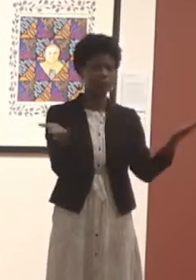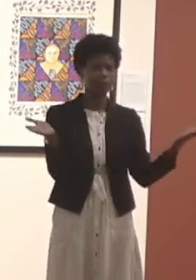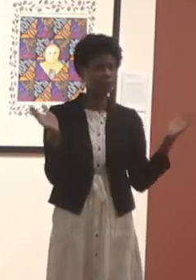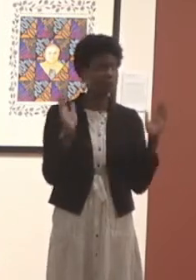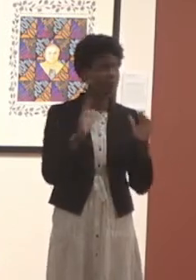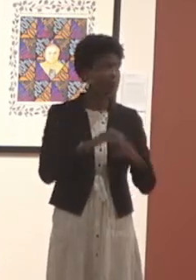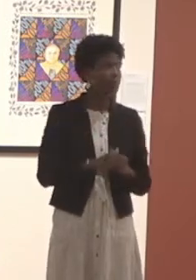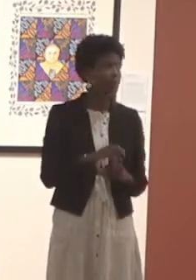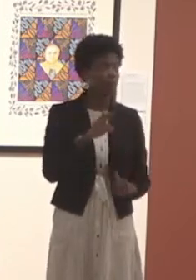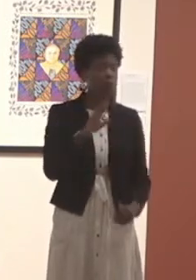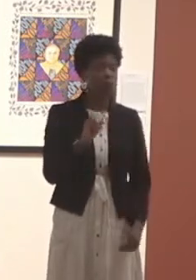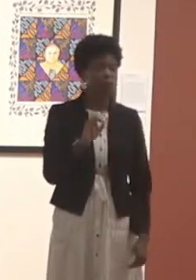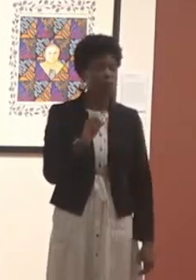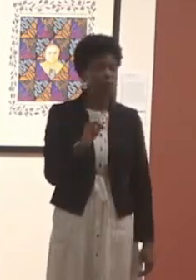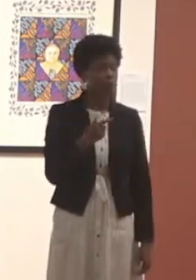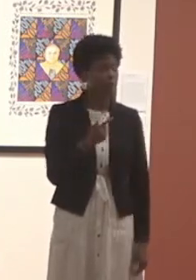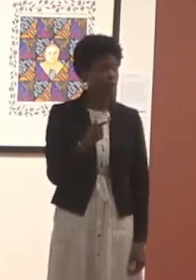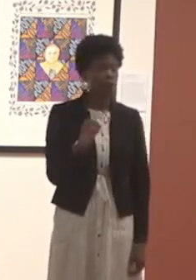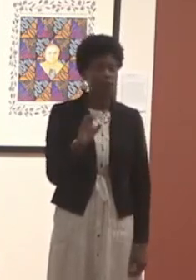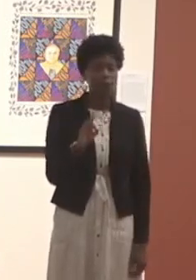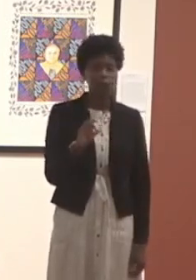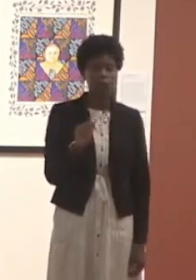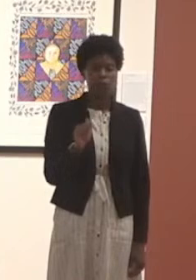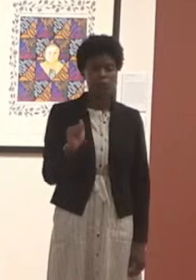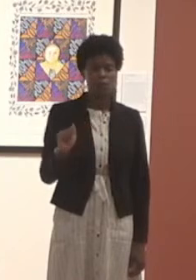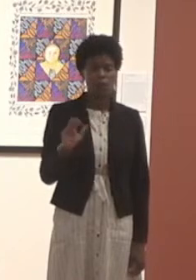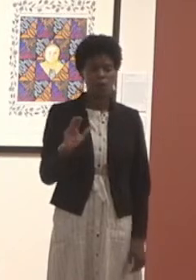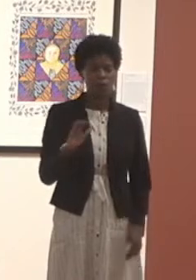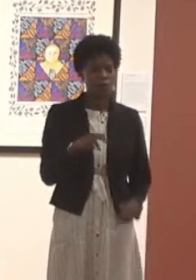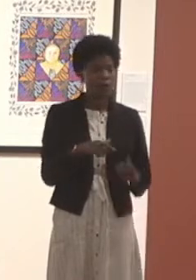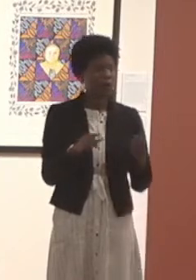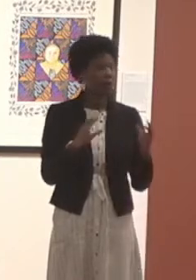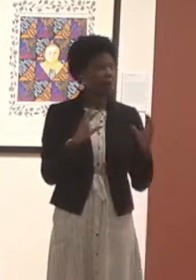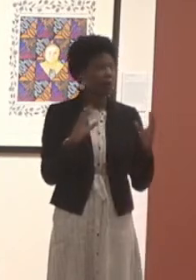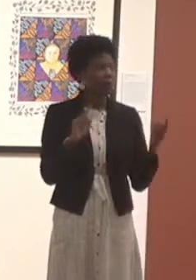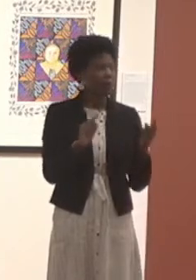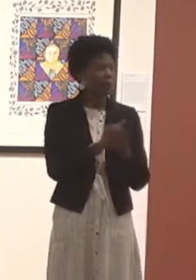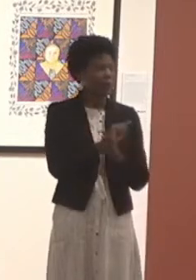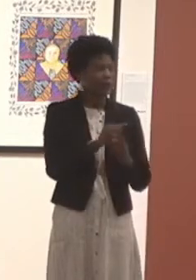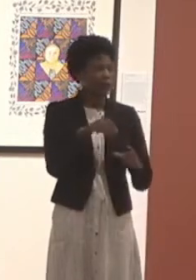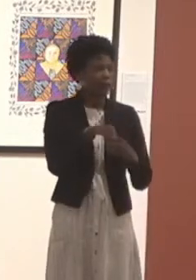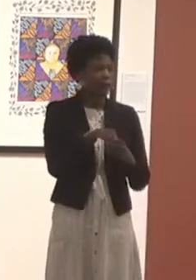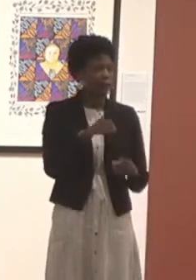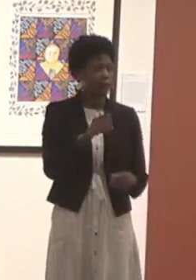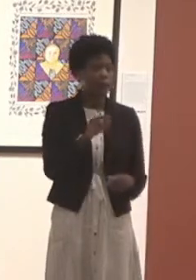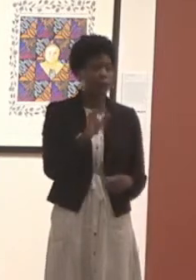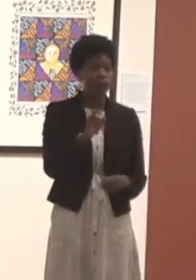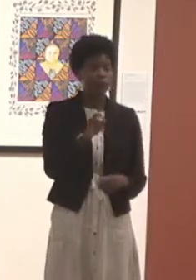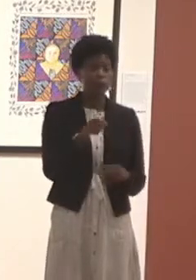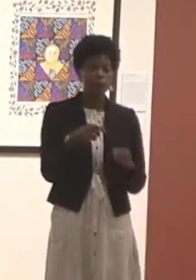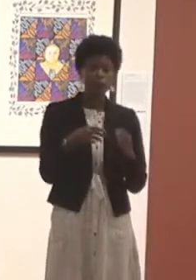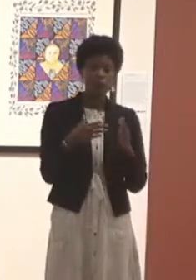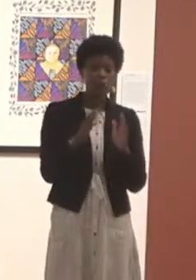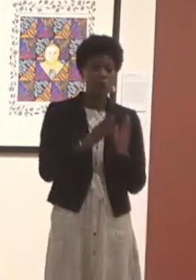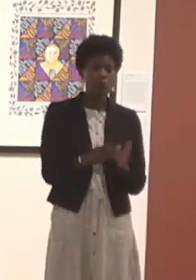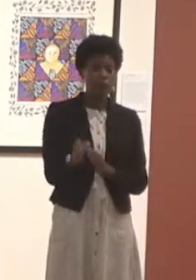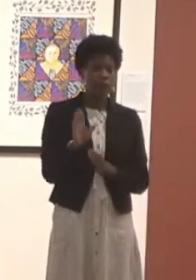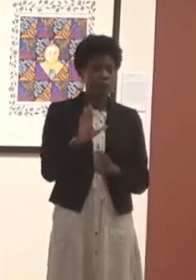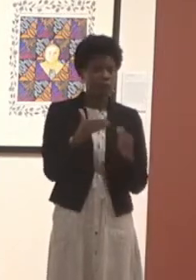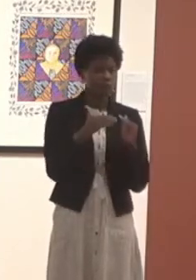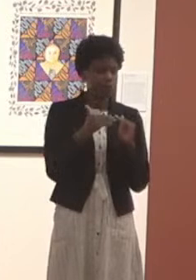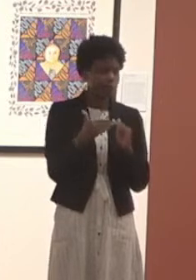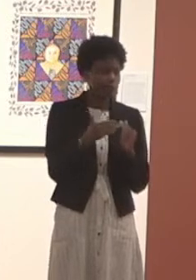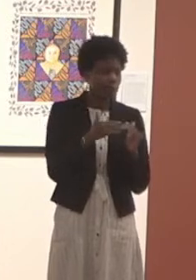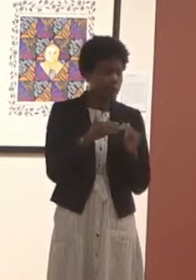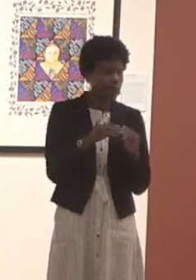Sar, Meeting on the Matrix, was organized by her PhD student group, organized,